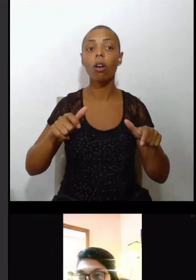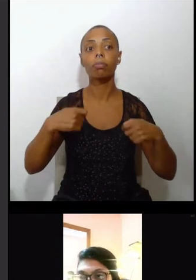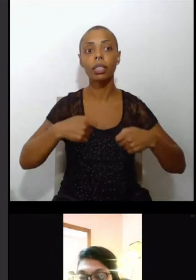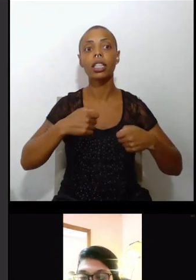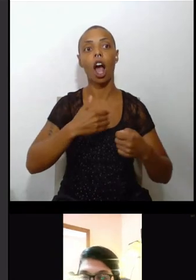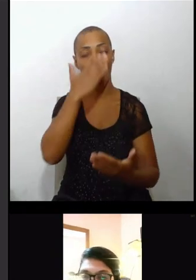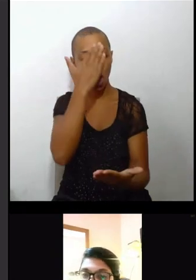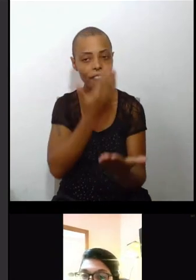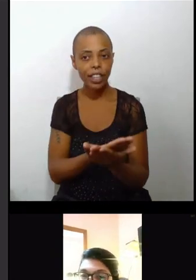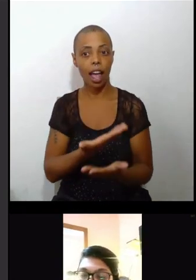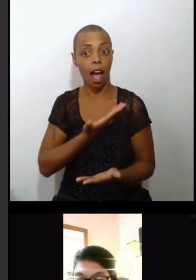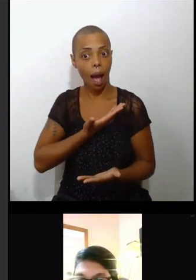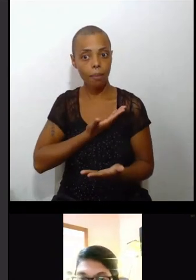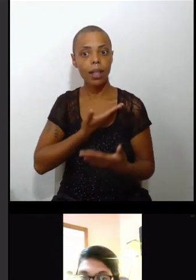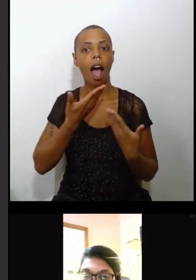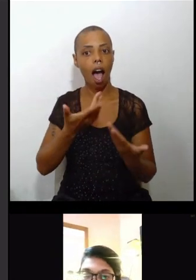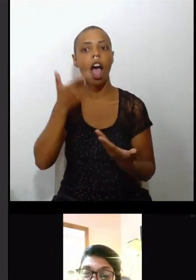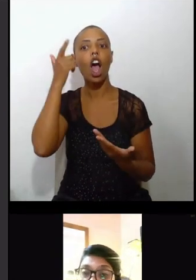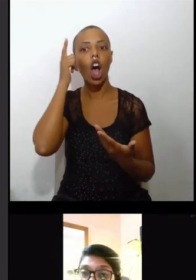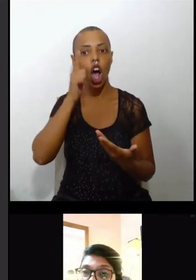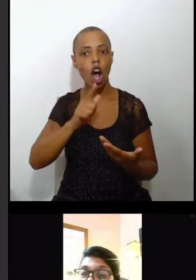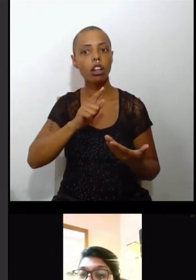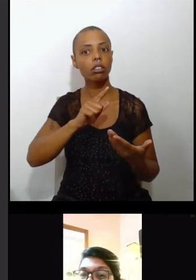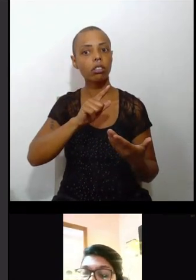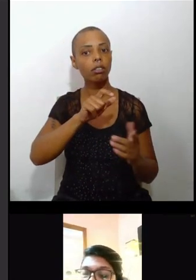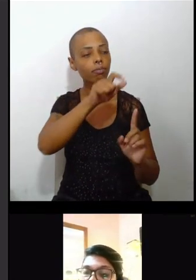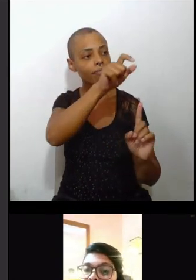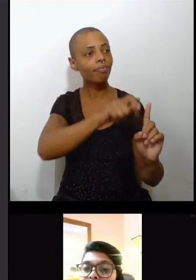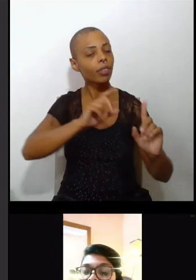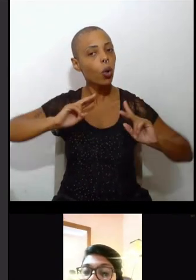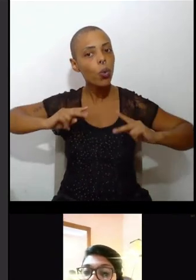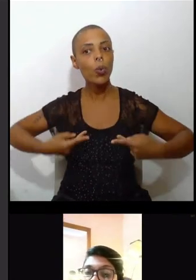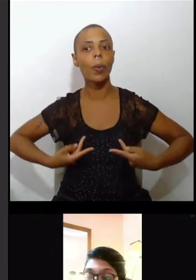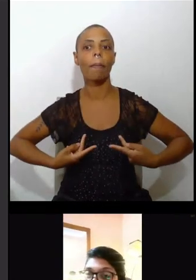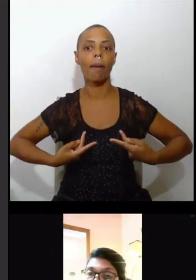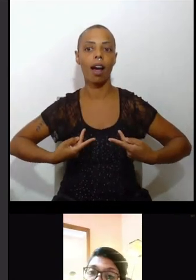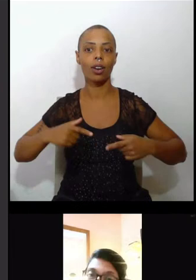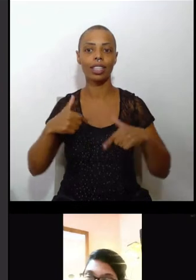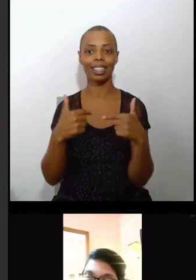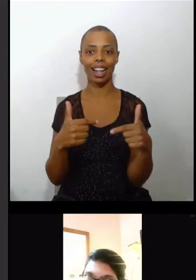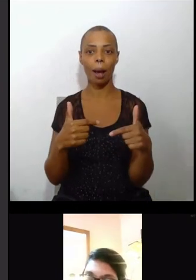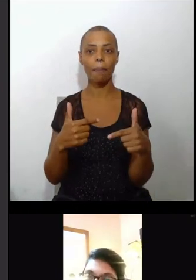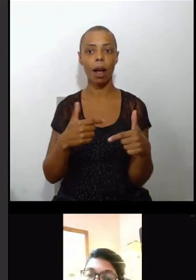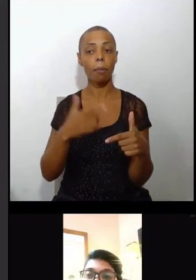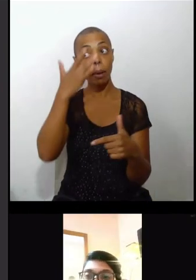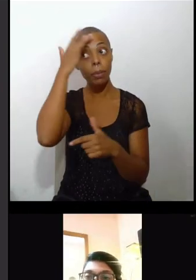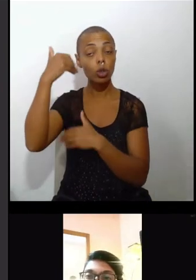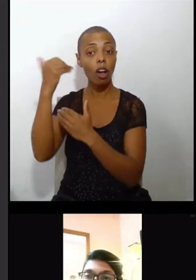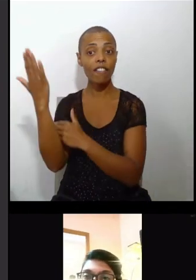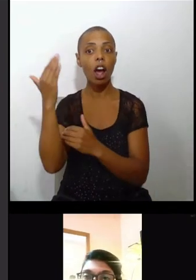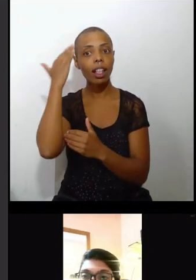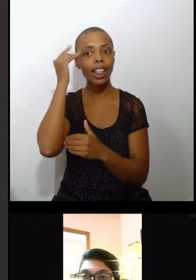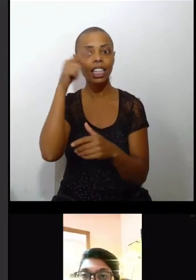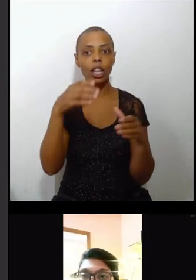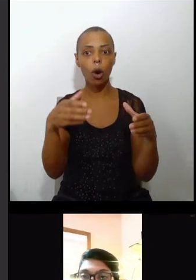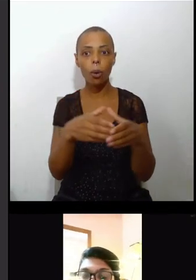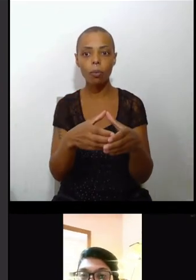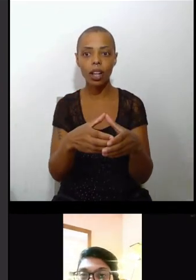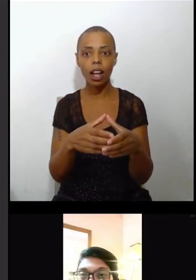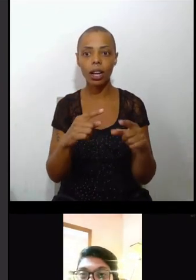make people understand about the community without having them to be yourself object or a topic